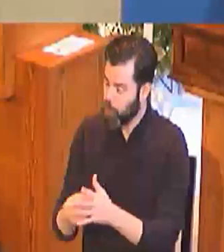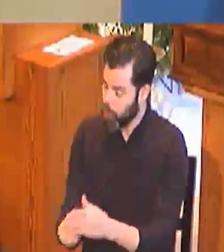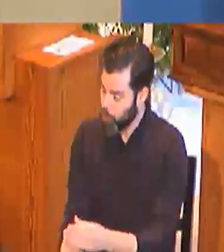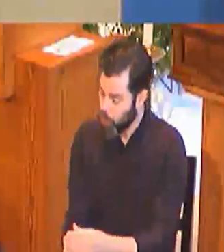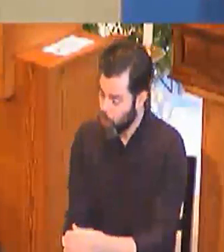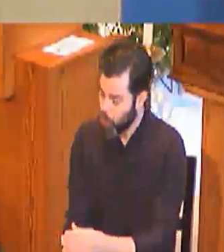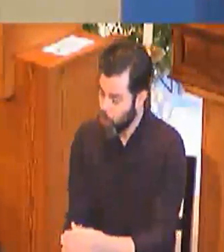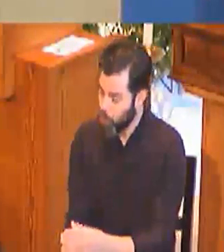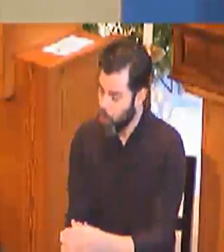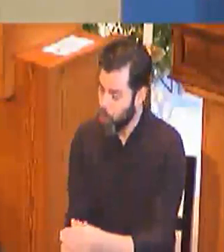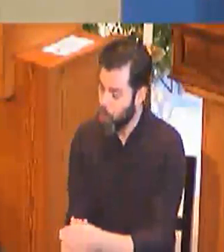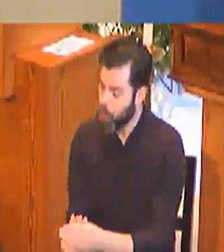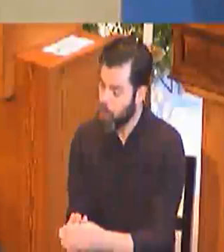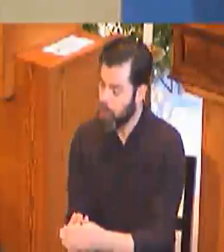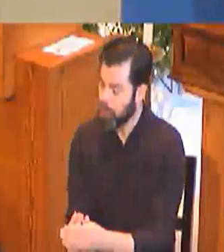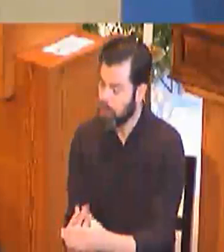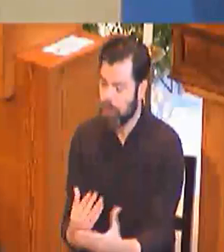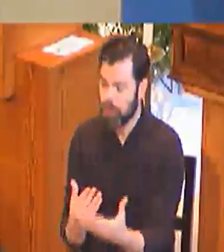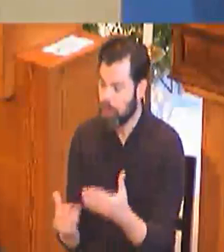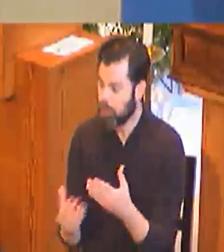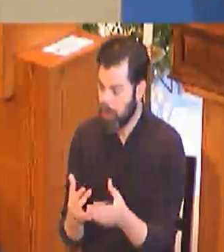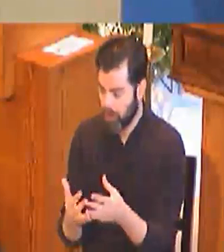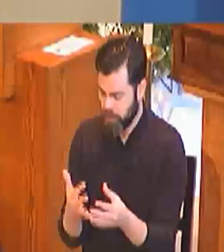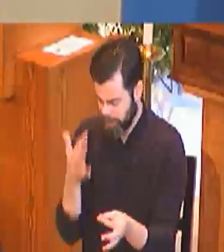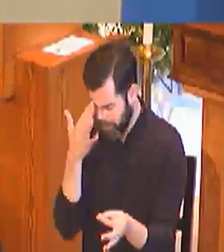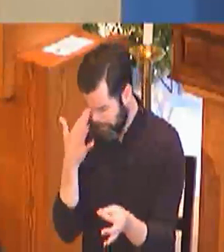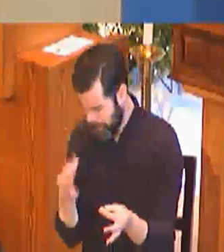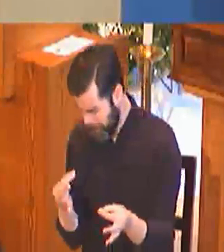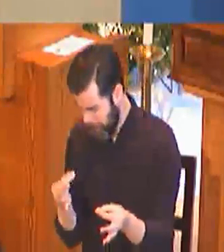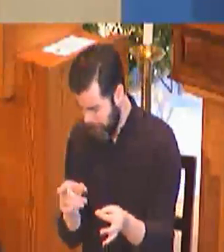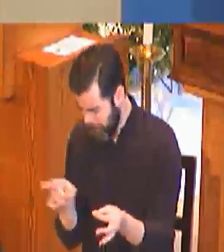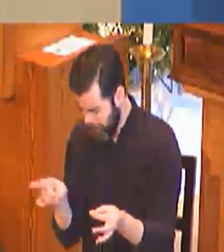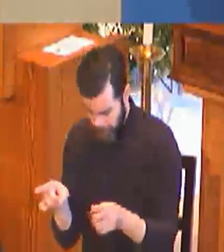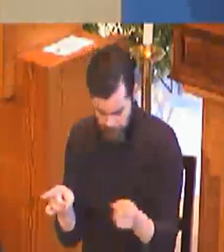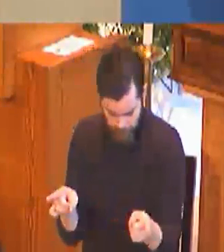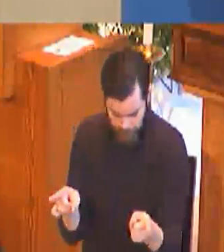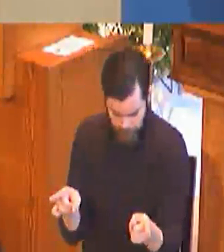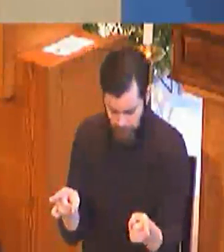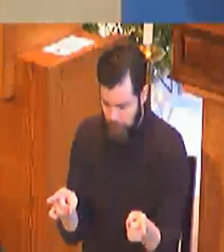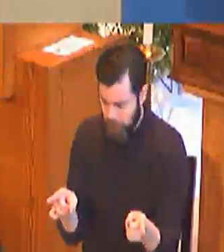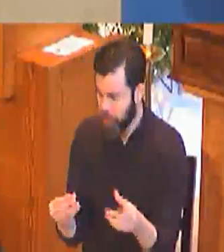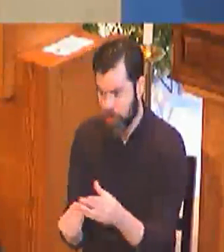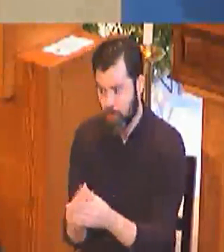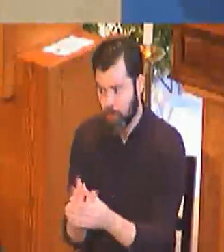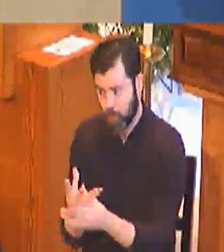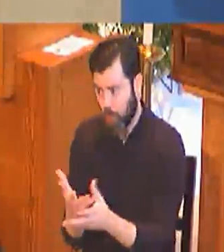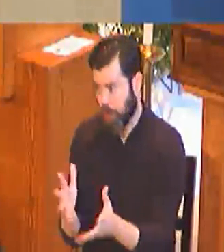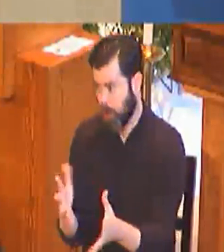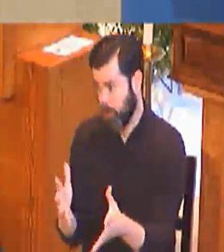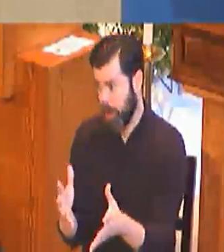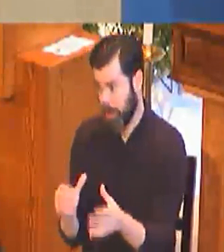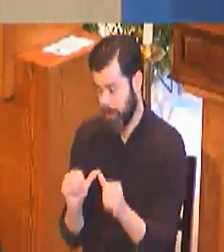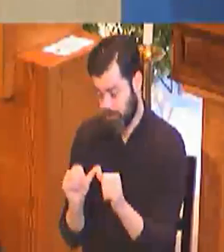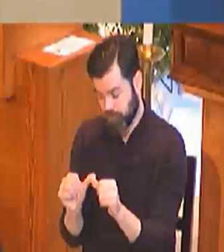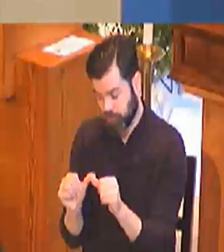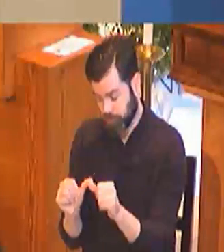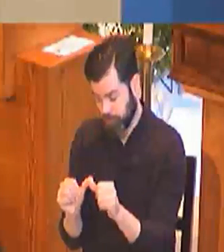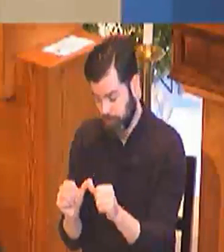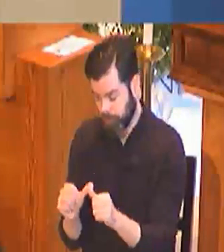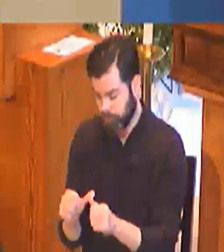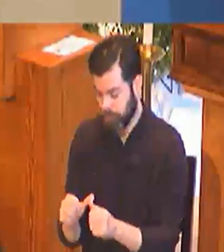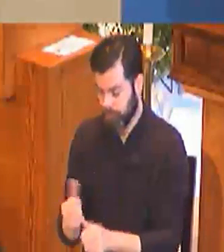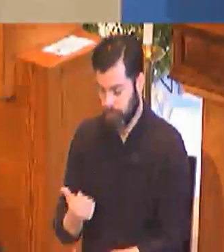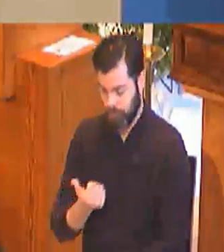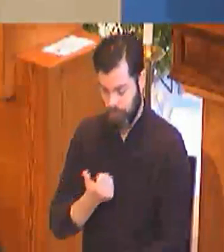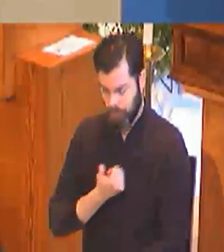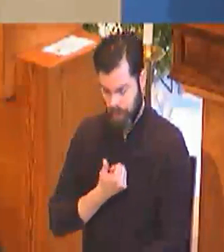what choice we make, that seed is growing. You know, I remember stepping into these teachings